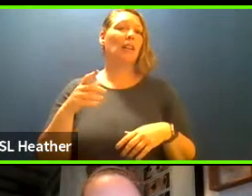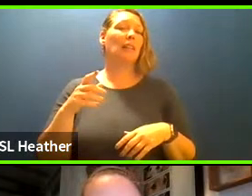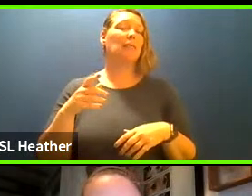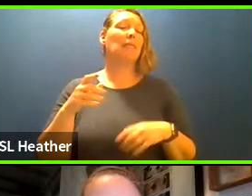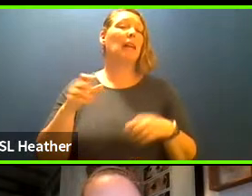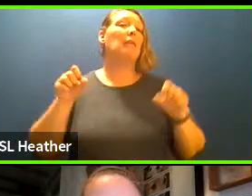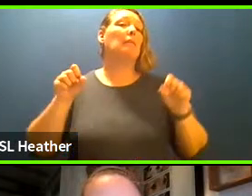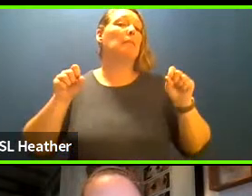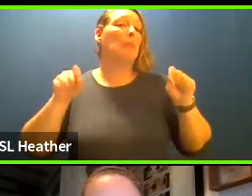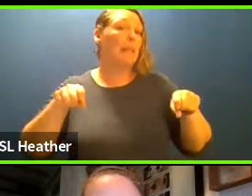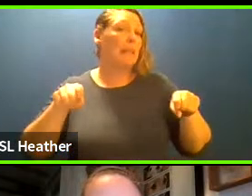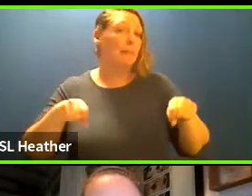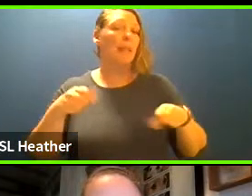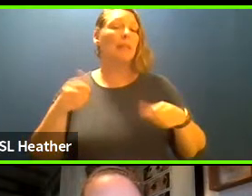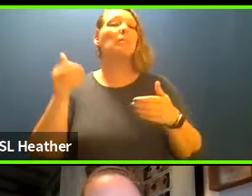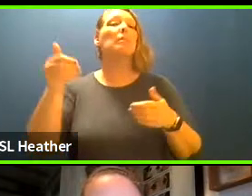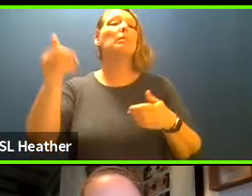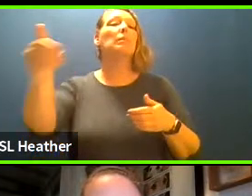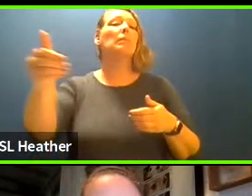Tentatively, we have a